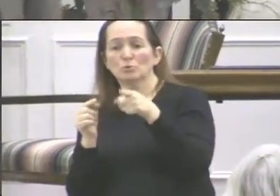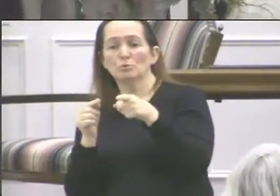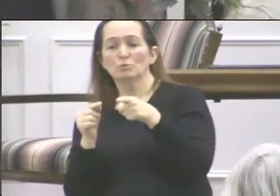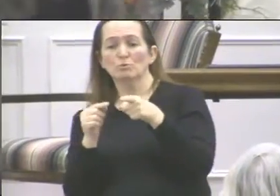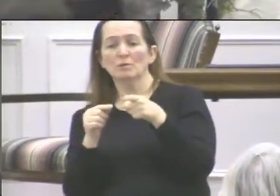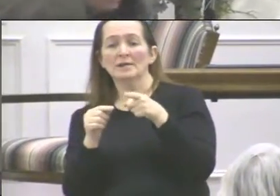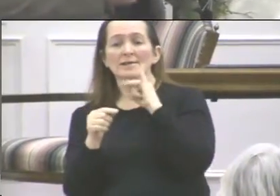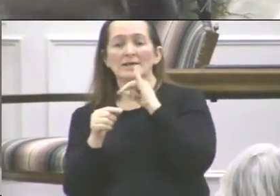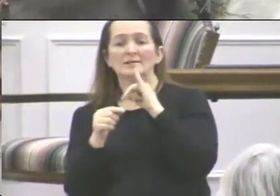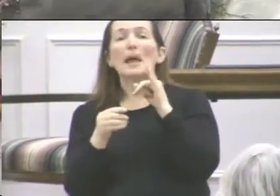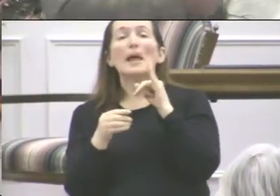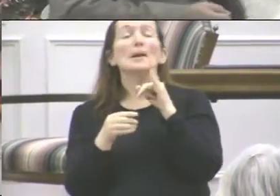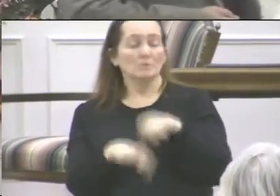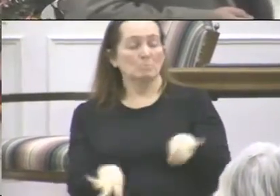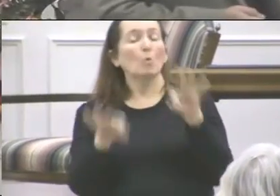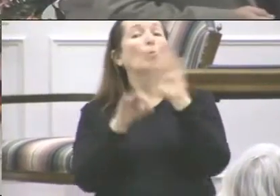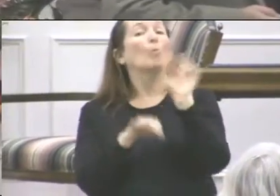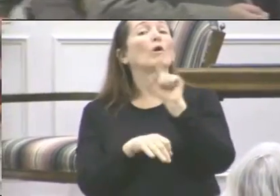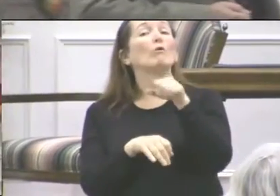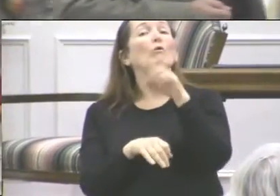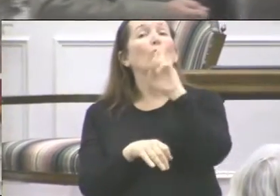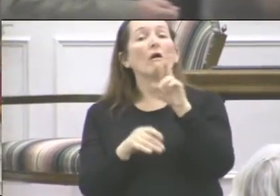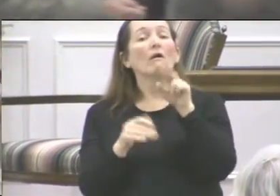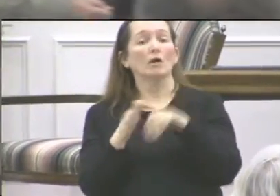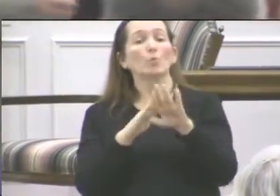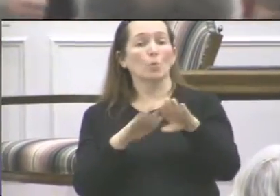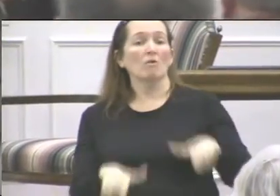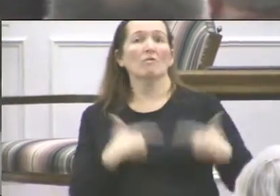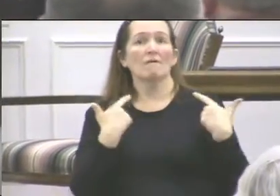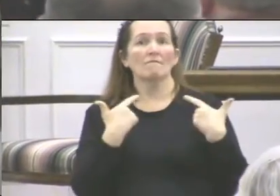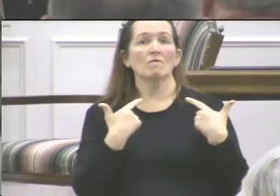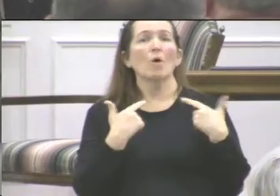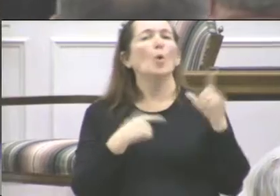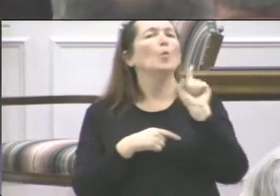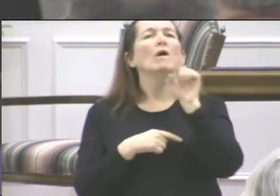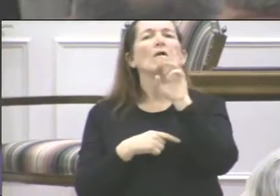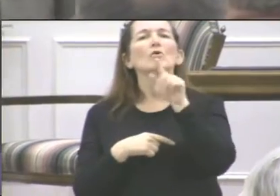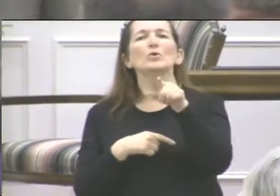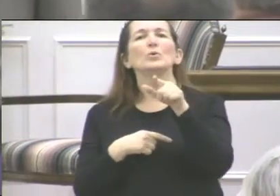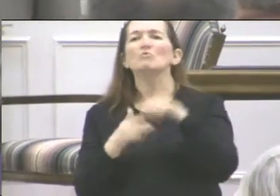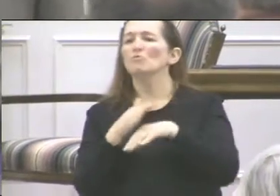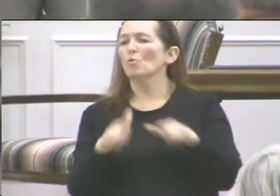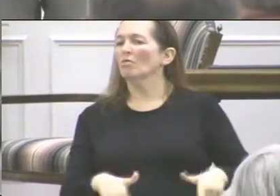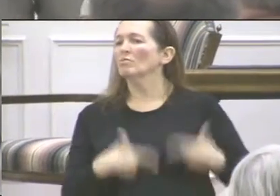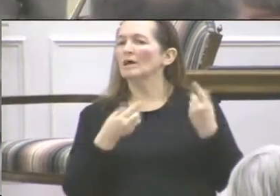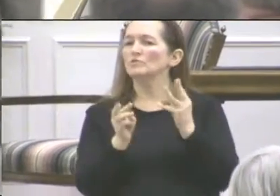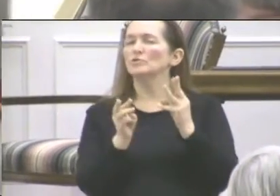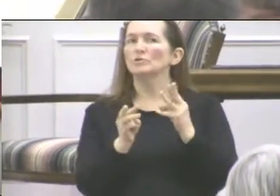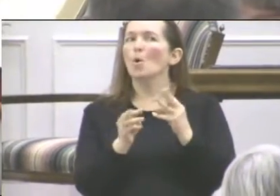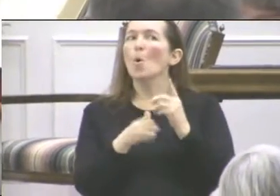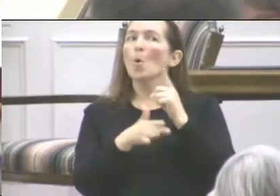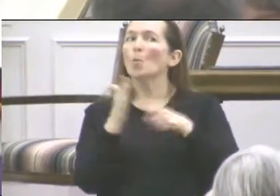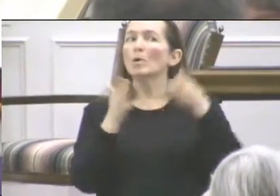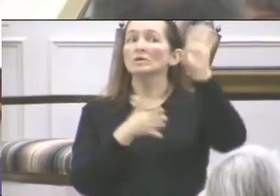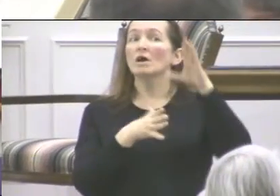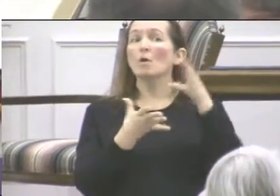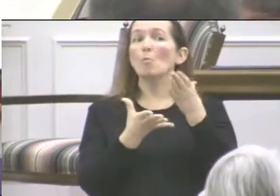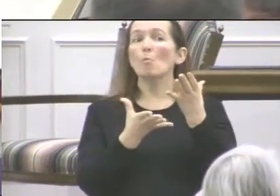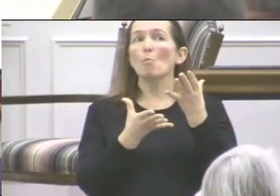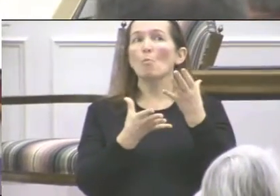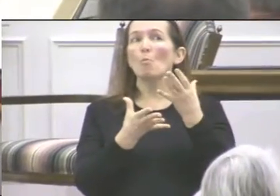It matters where you are right now. Where are you on this journey? What is it that God is wanting you to